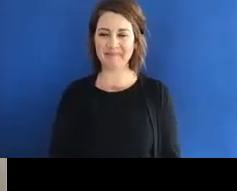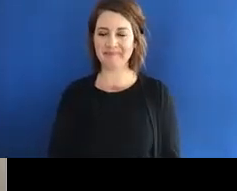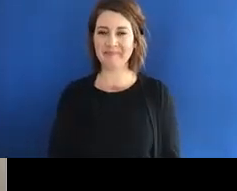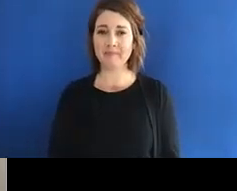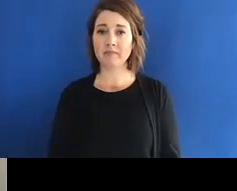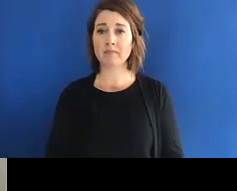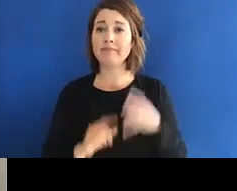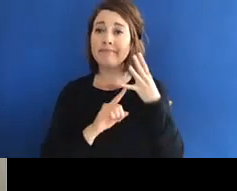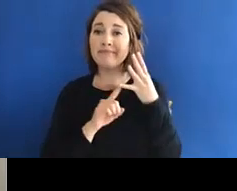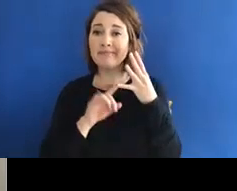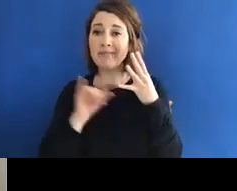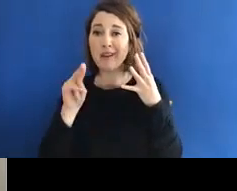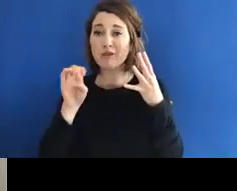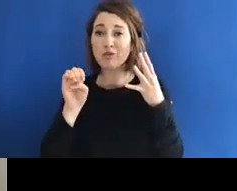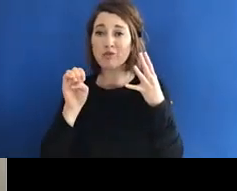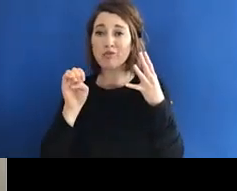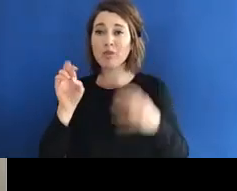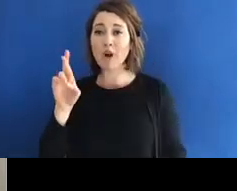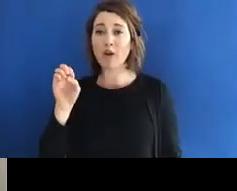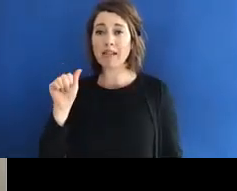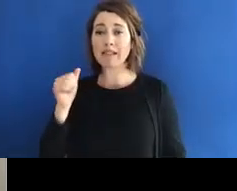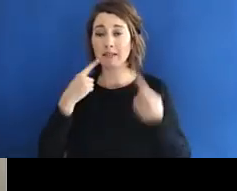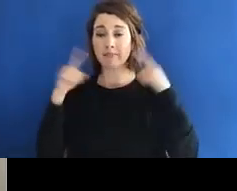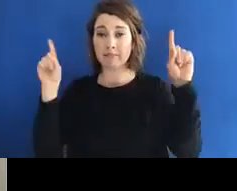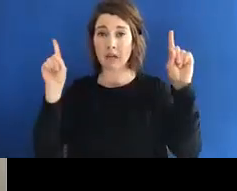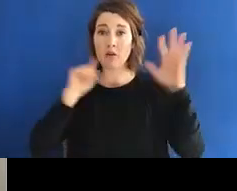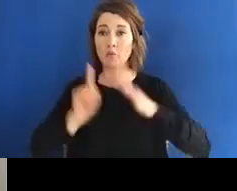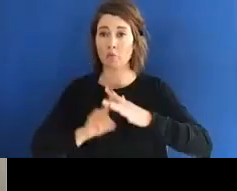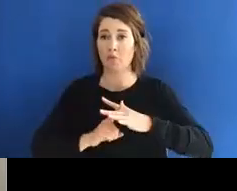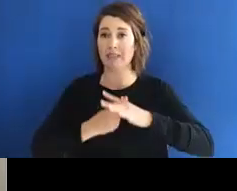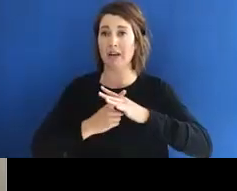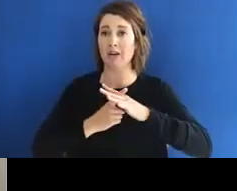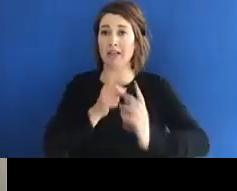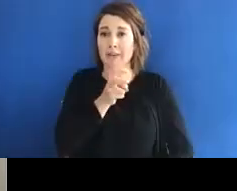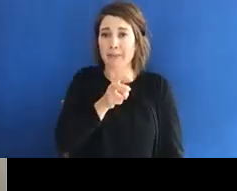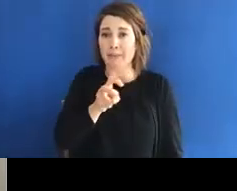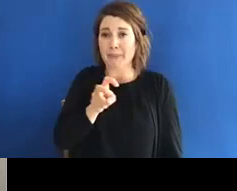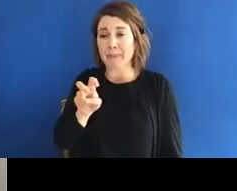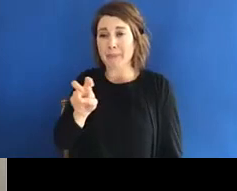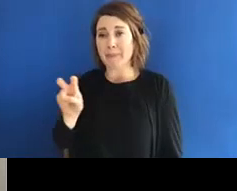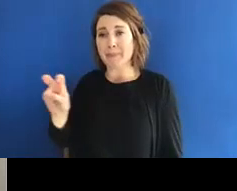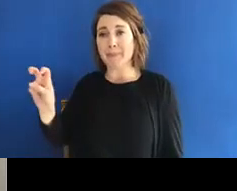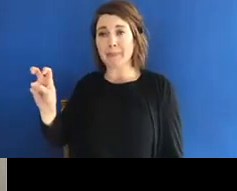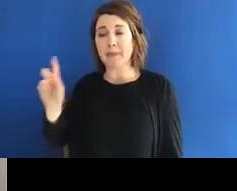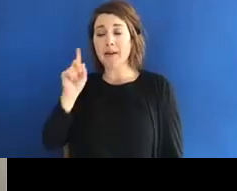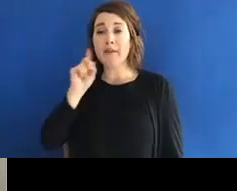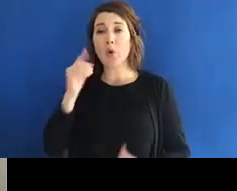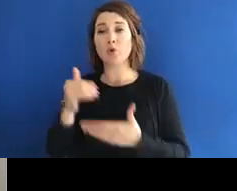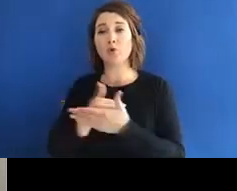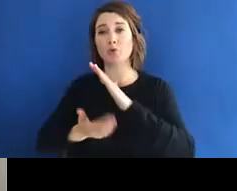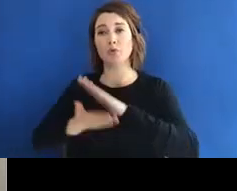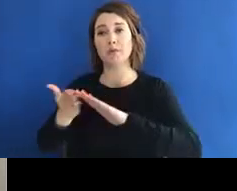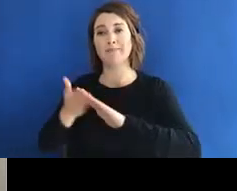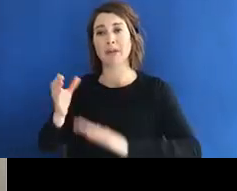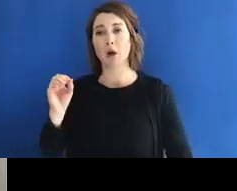June, RSA announced that we began a phased migration to our new operating system in